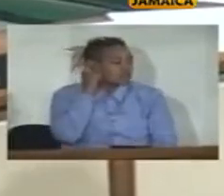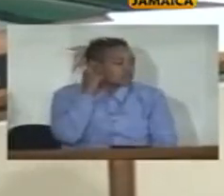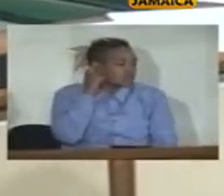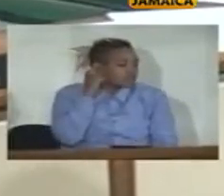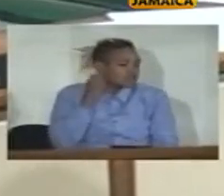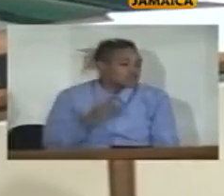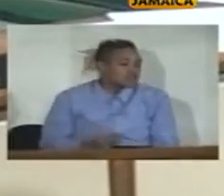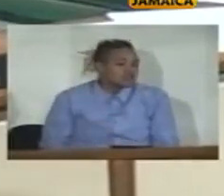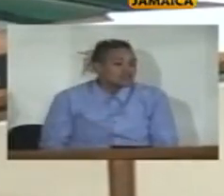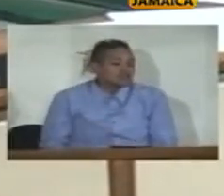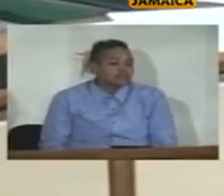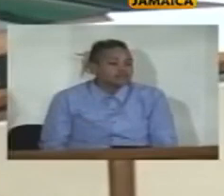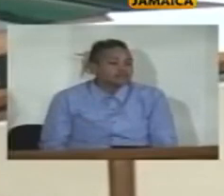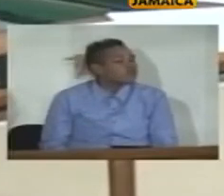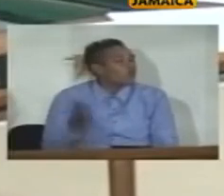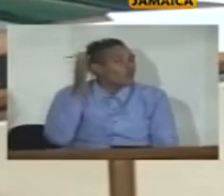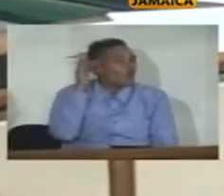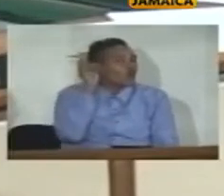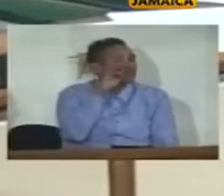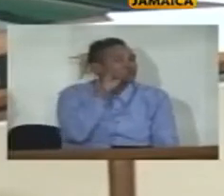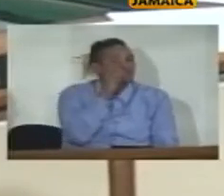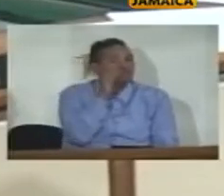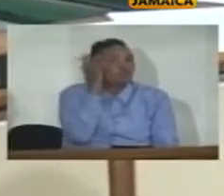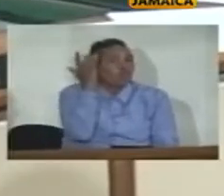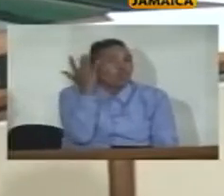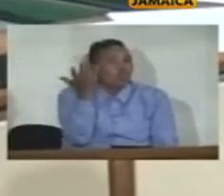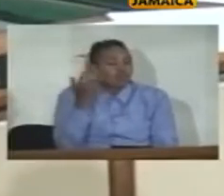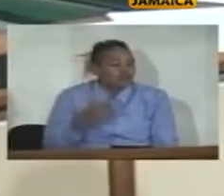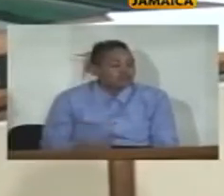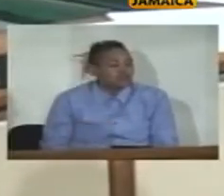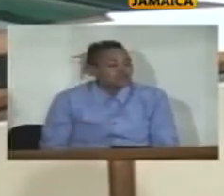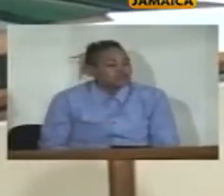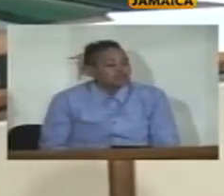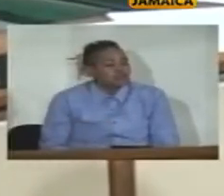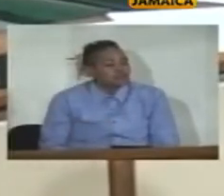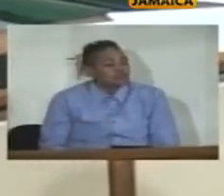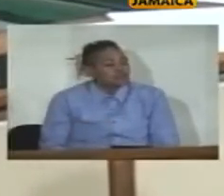stuff? hold on. Order, please. But hold on a minute.